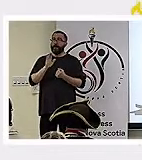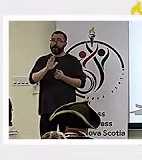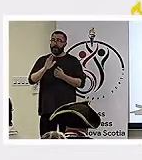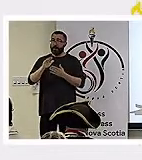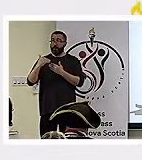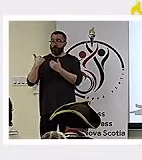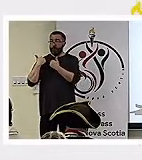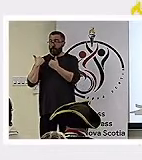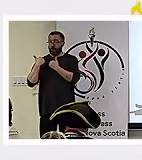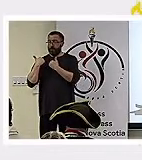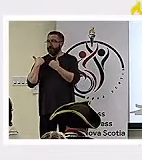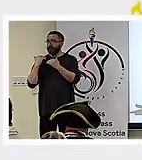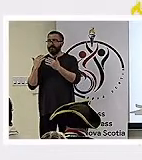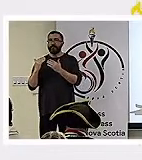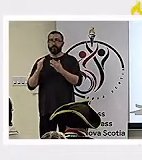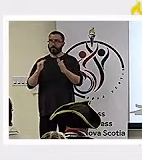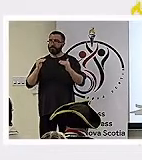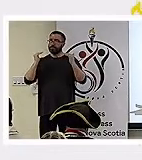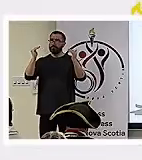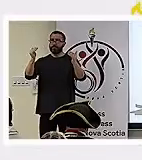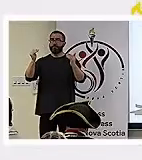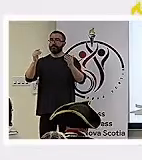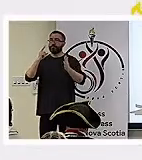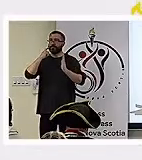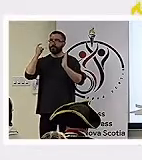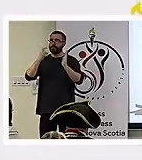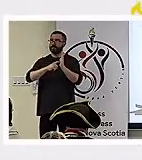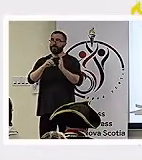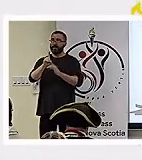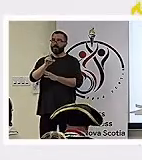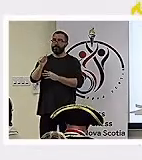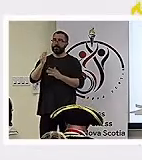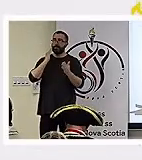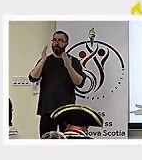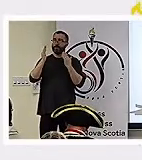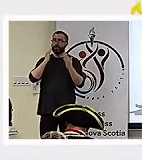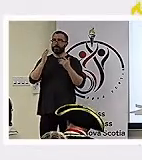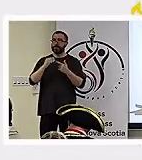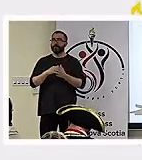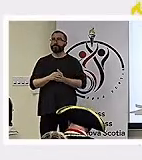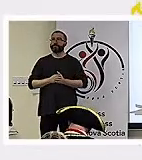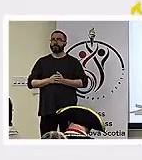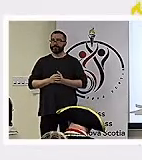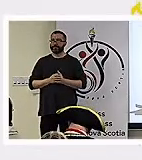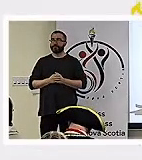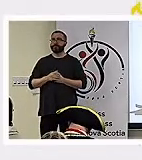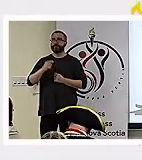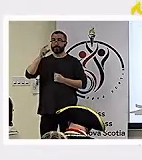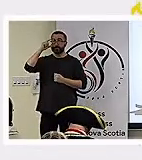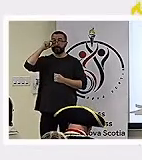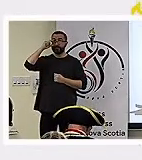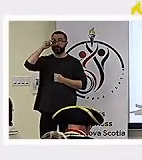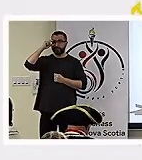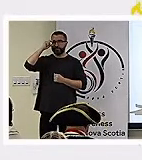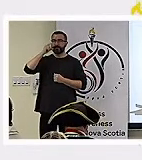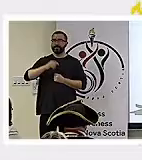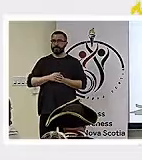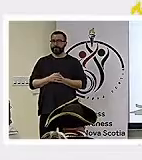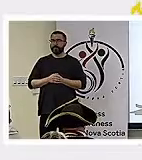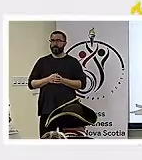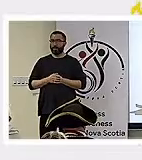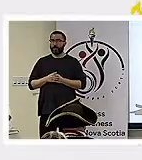role by intentionally addressing disability awareness, an area often shaped by stigma and silence with many